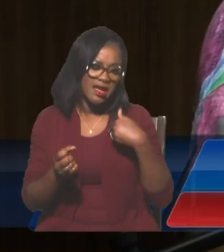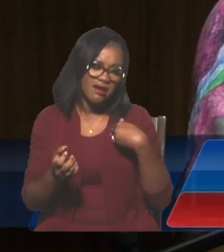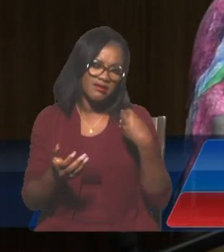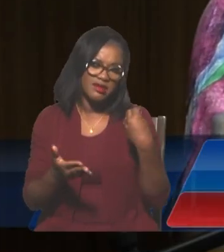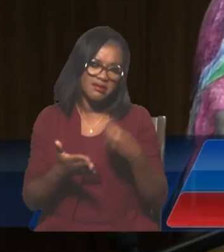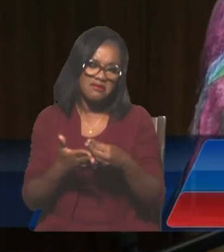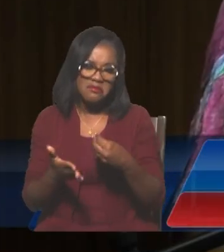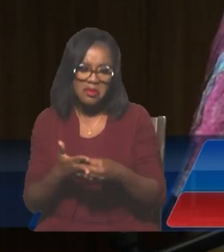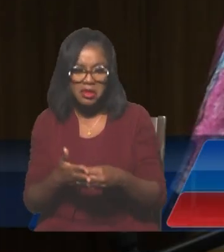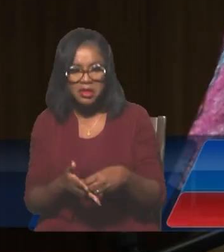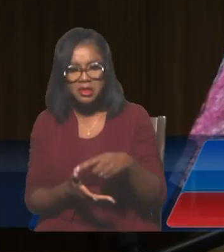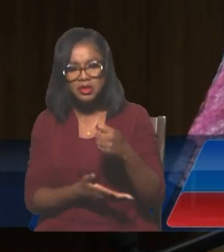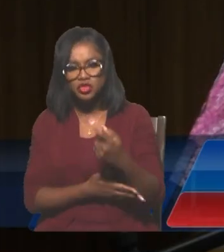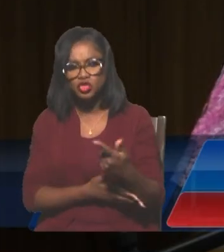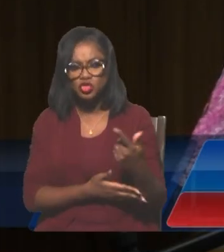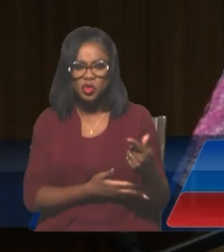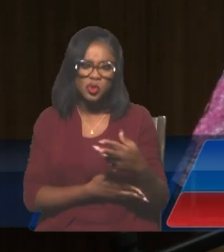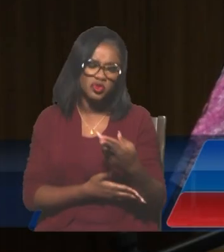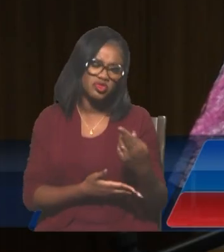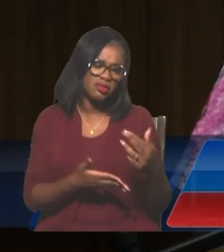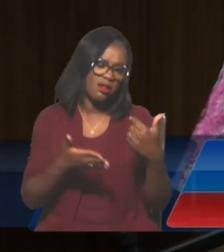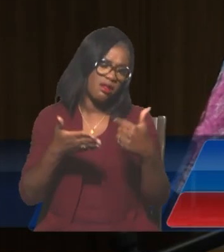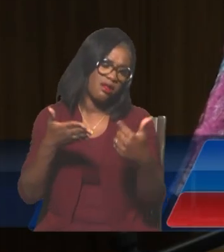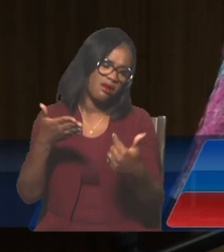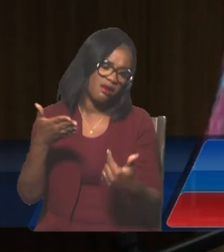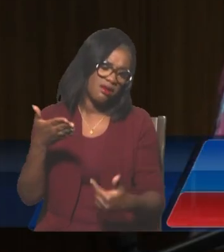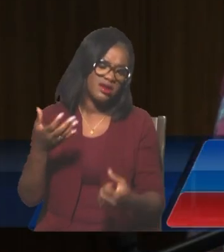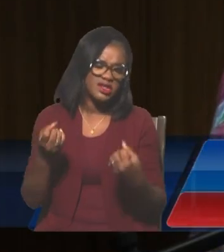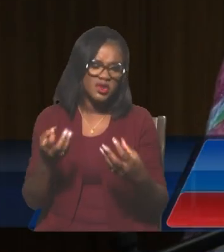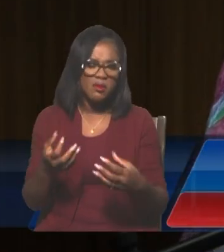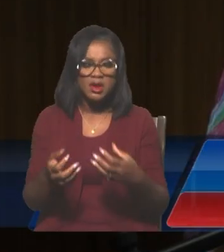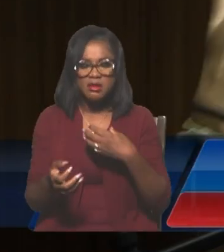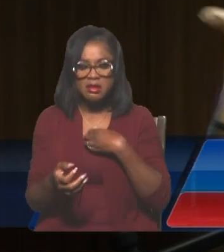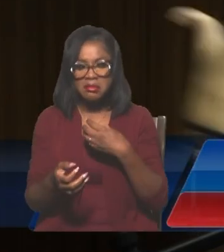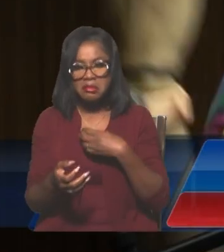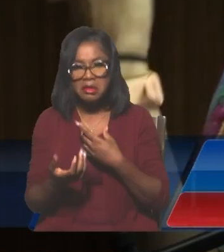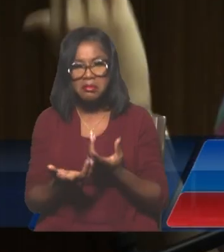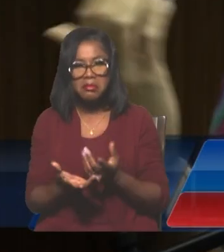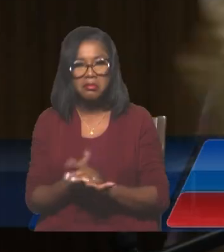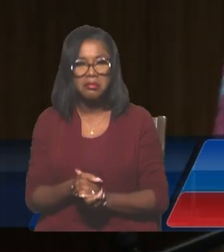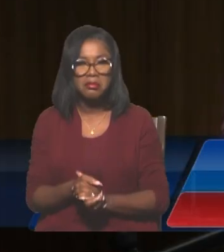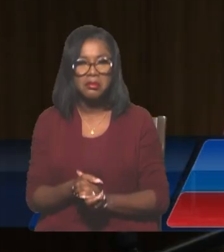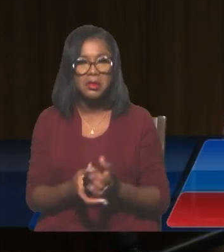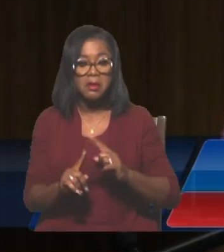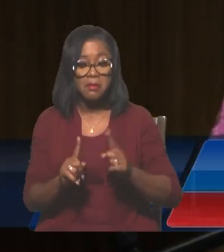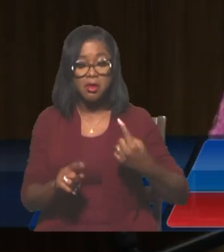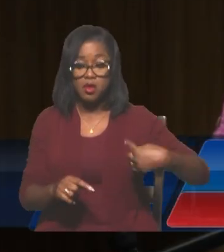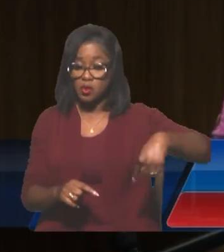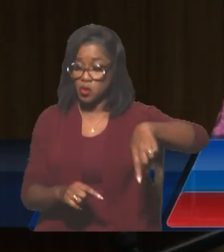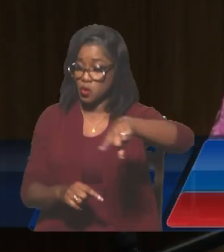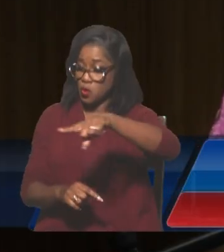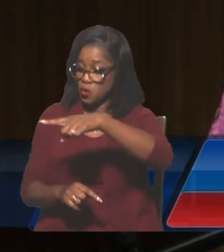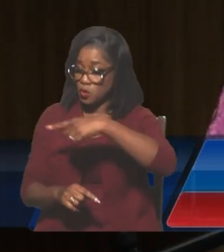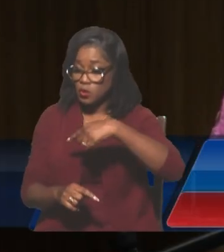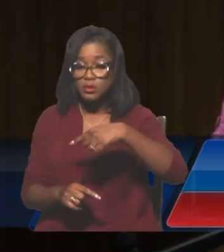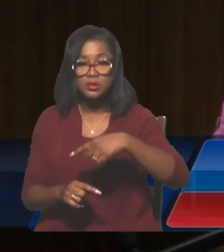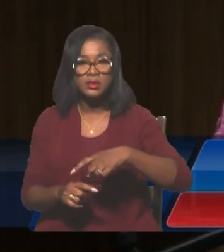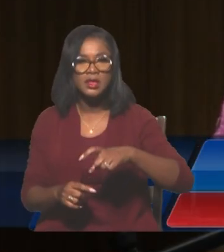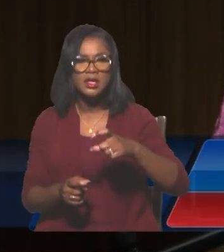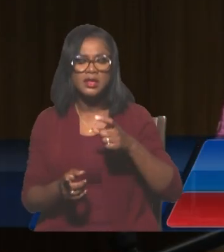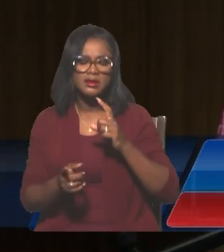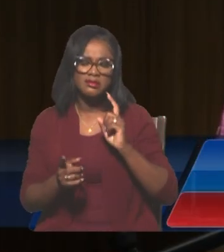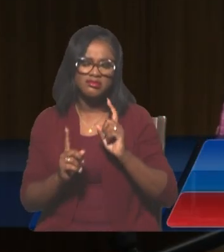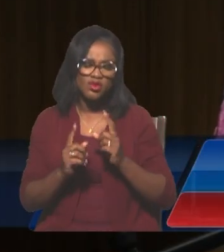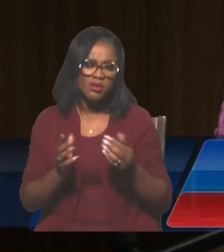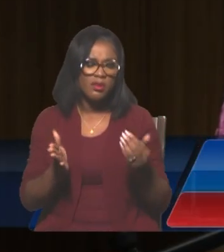tools, resources. The list goes on. It is something that we, me and other government agencies, we love to bicker